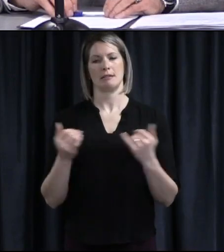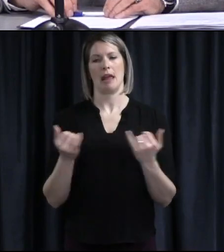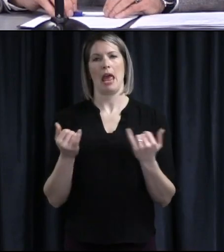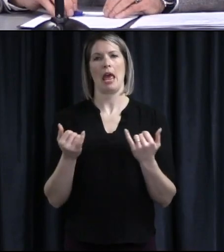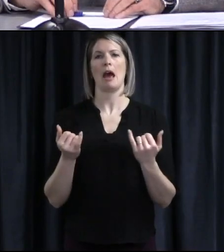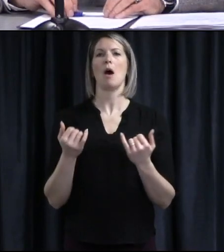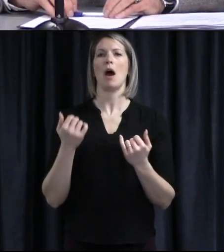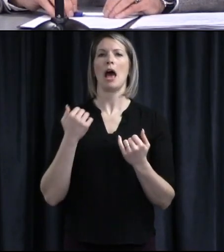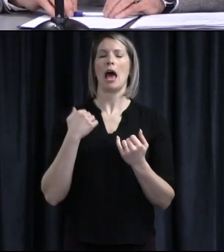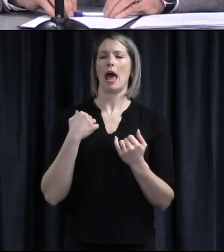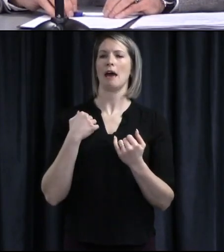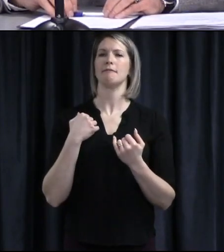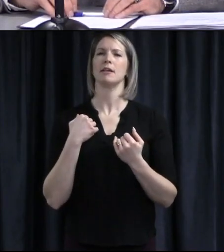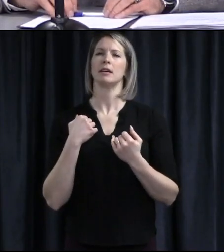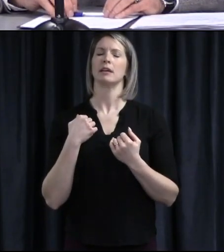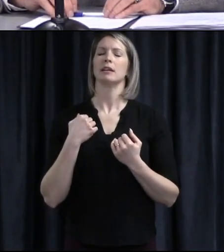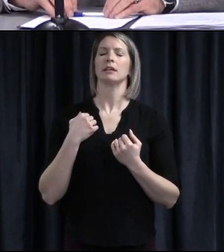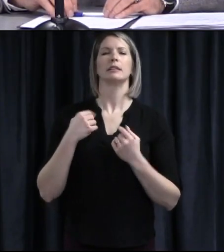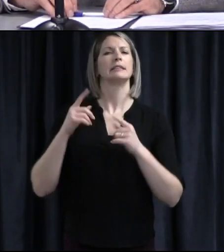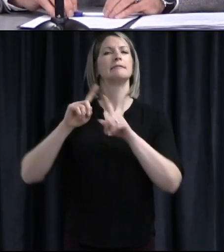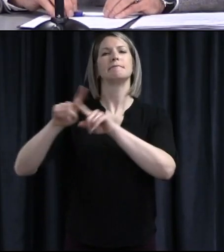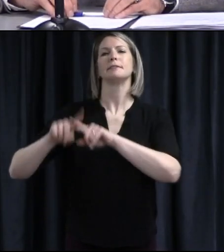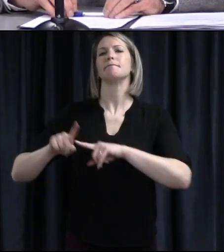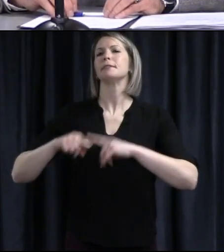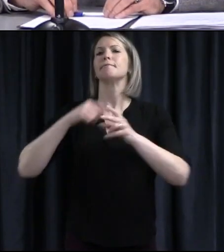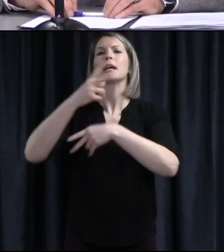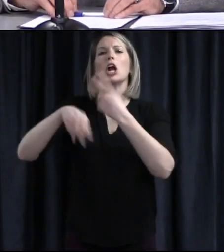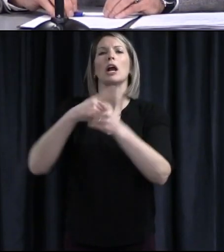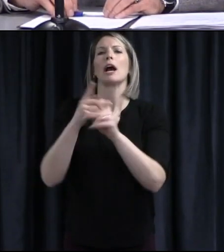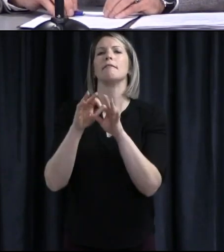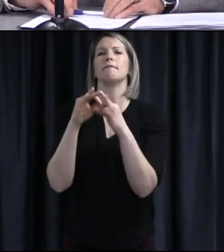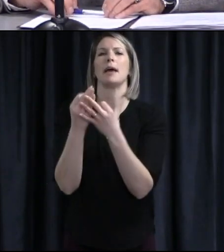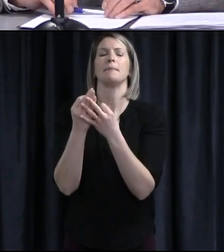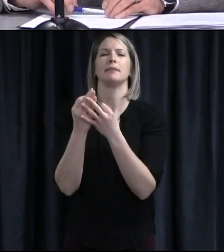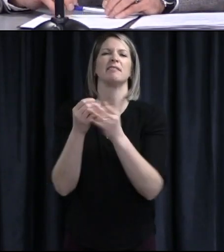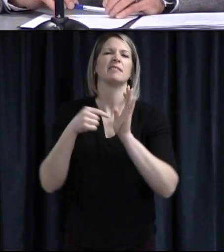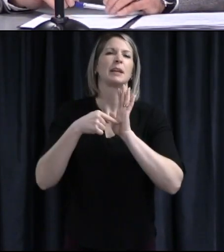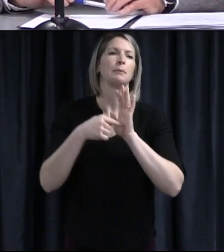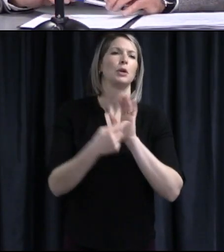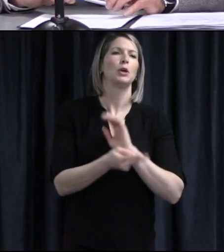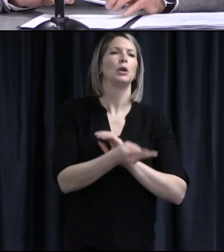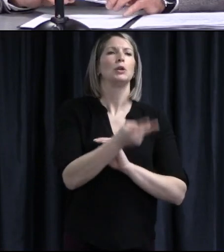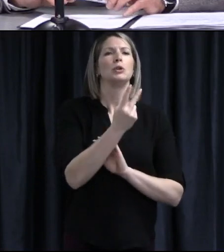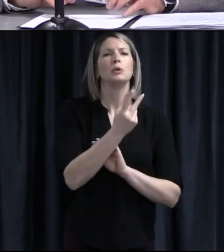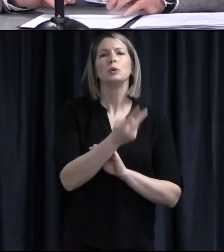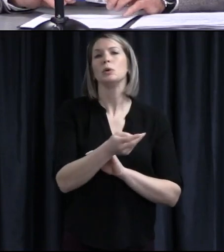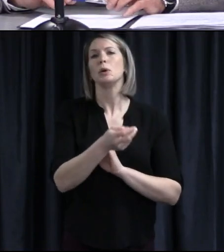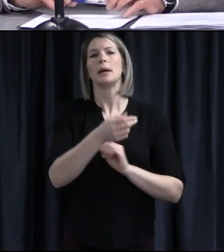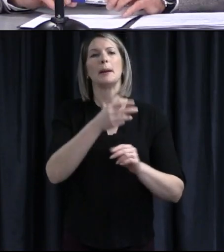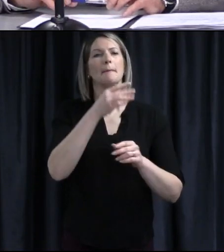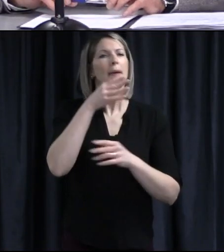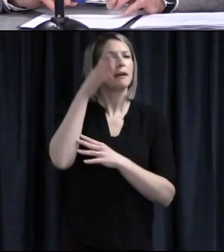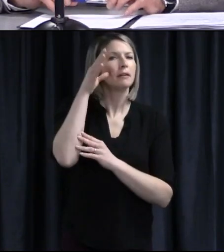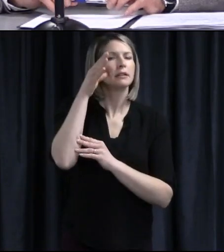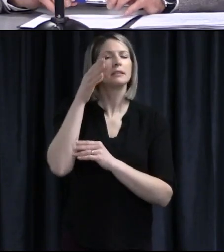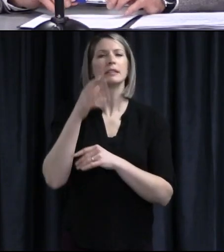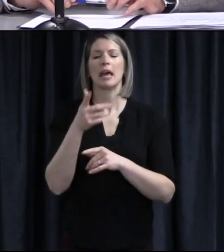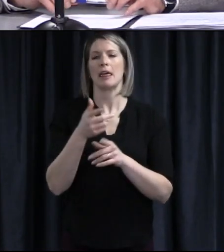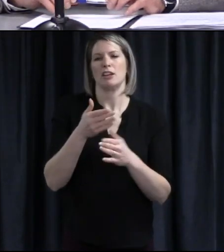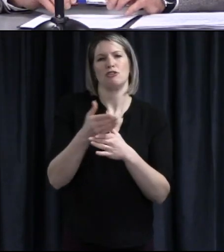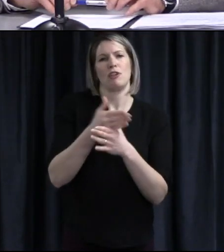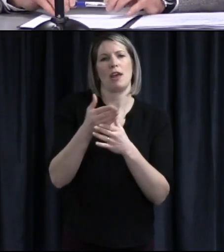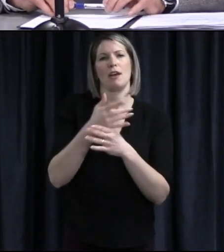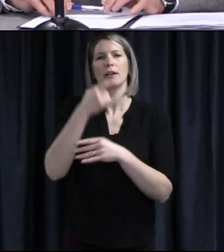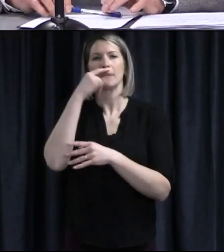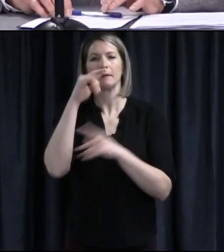shared custody of children. And I'm wondering what advice you may have for families who are sharing children. In other